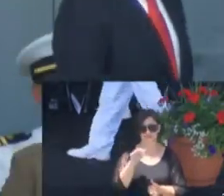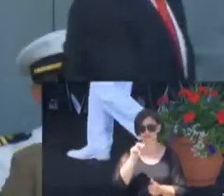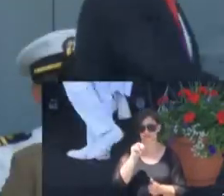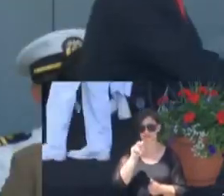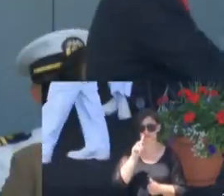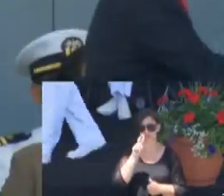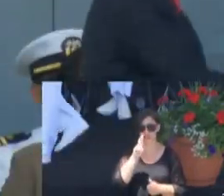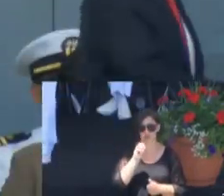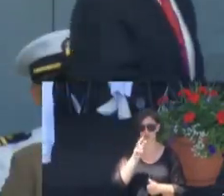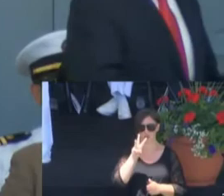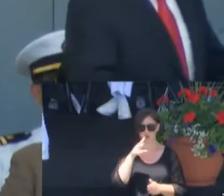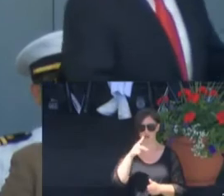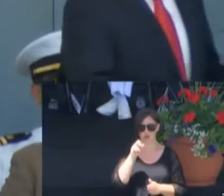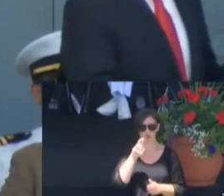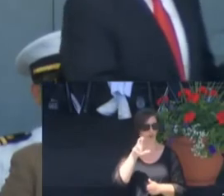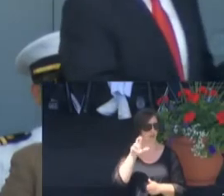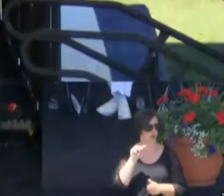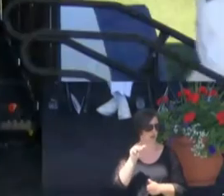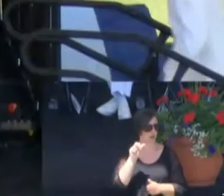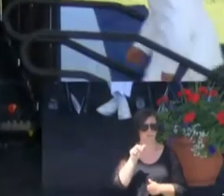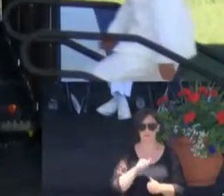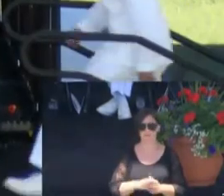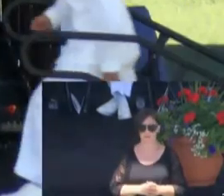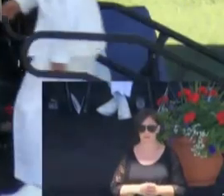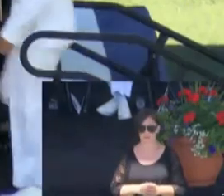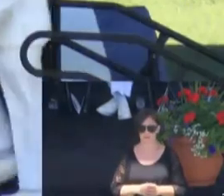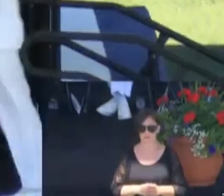Andrew Herrera Arnold.